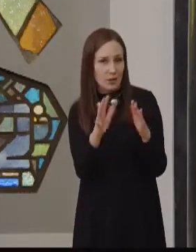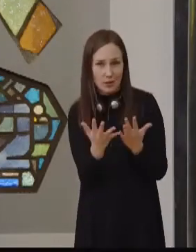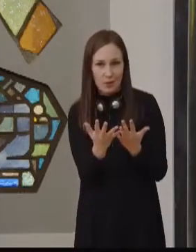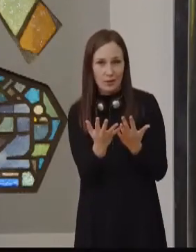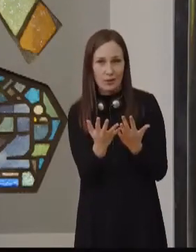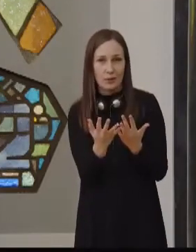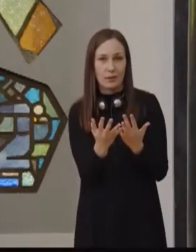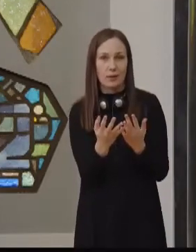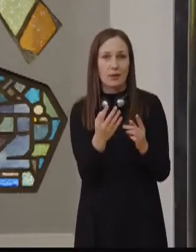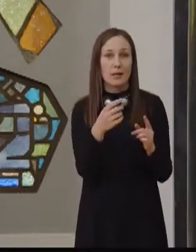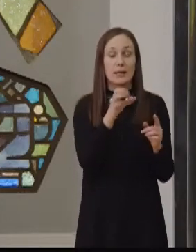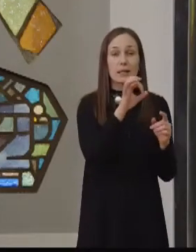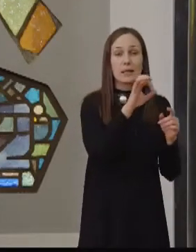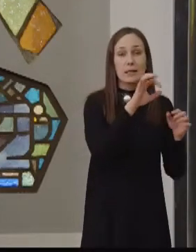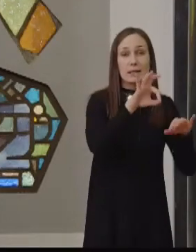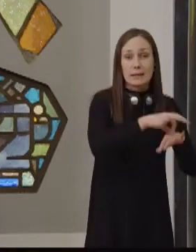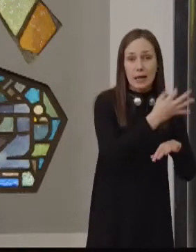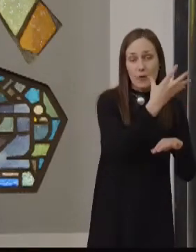married.